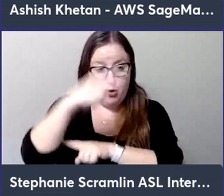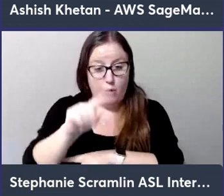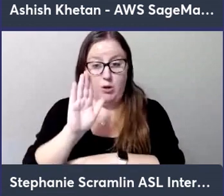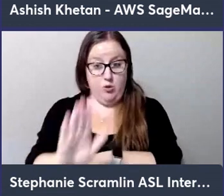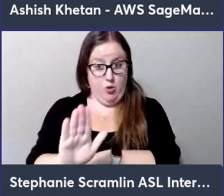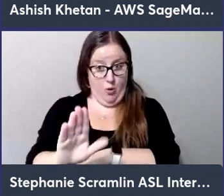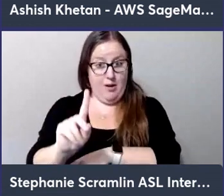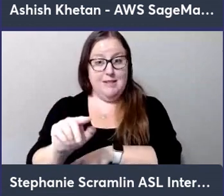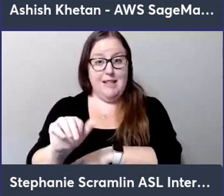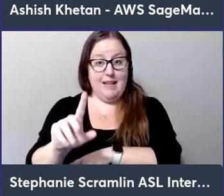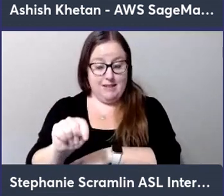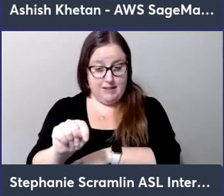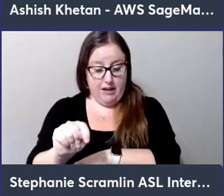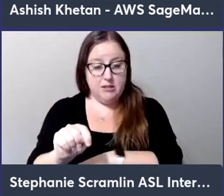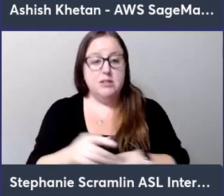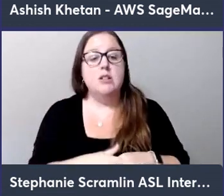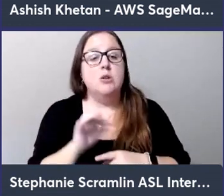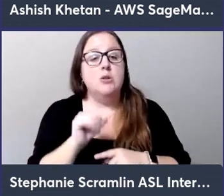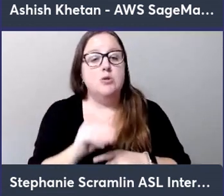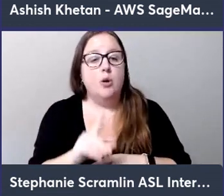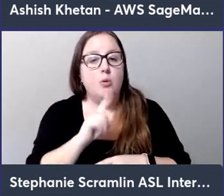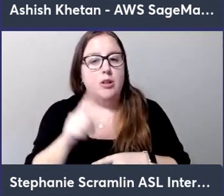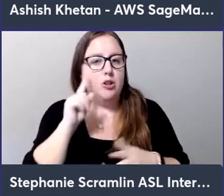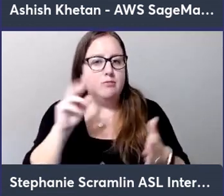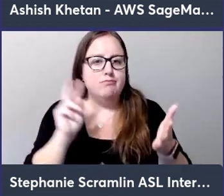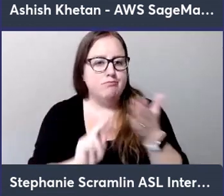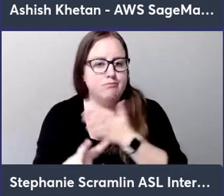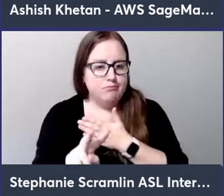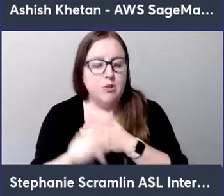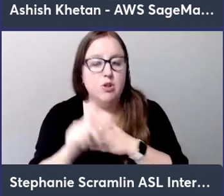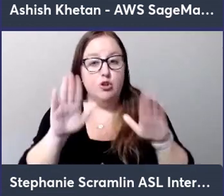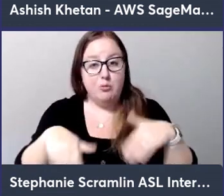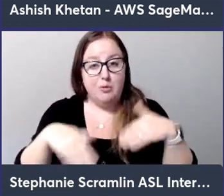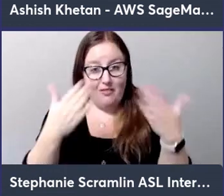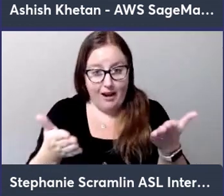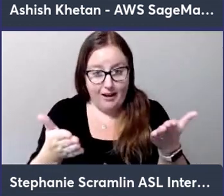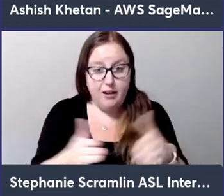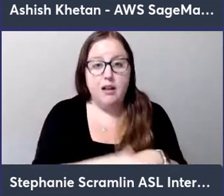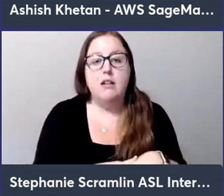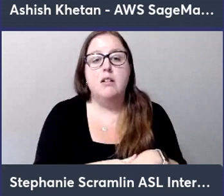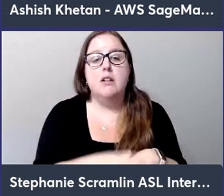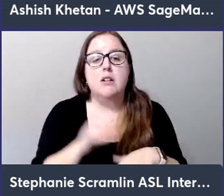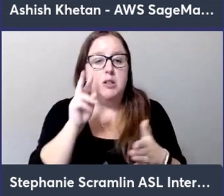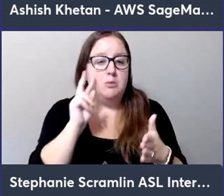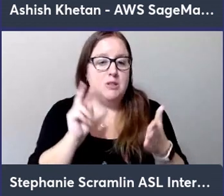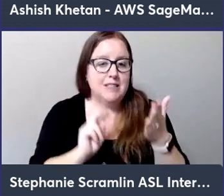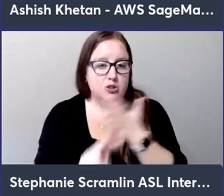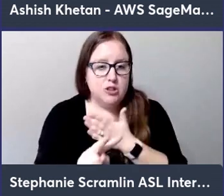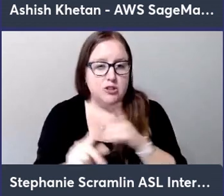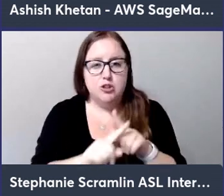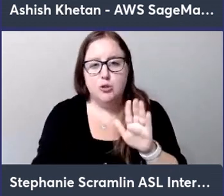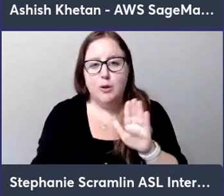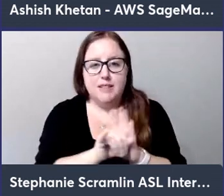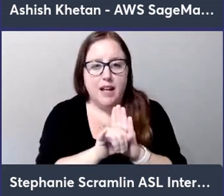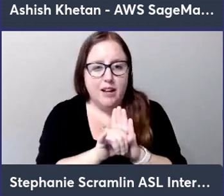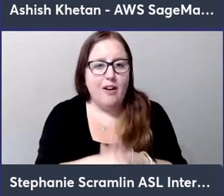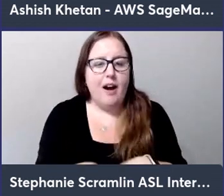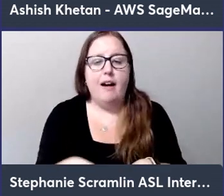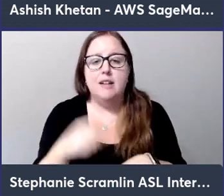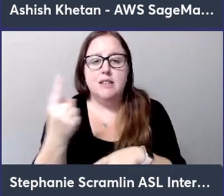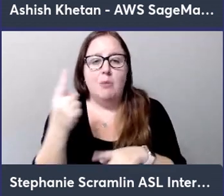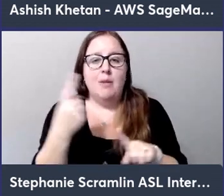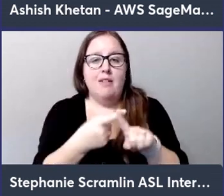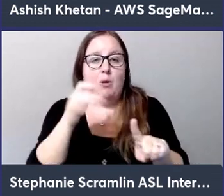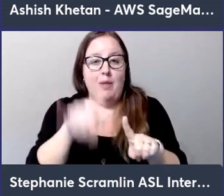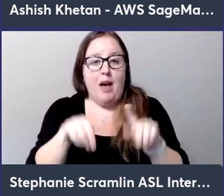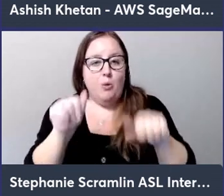and with a default data set that we have already inputted there. So you have fraud detection in financial transactions. You want to identify the frauds. Fraud detections, you